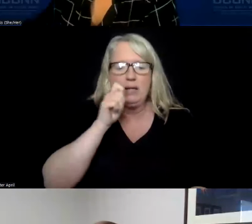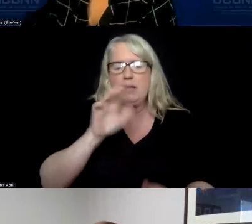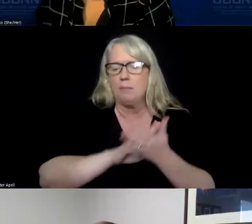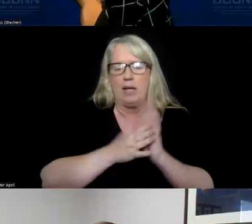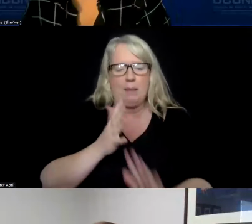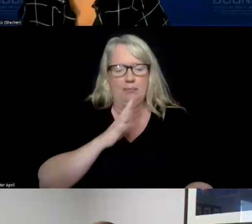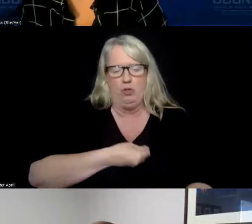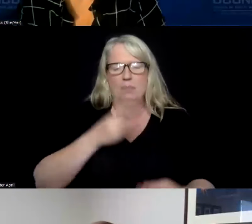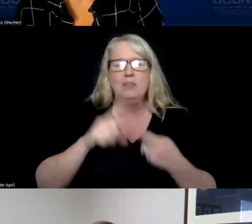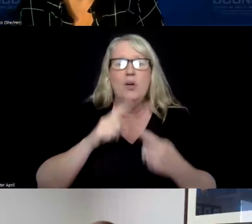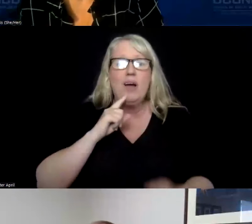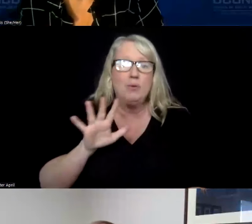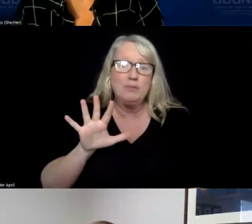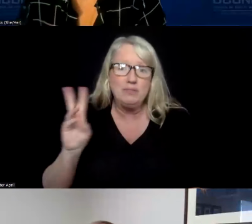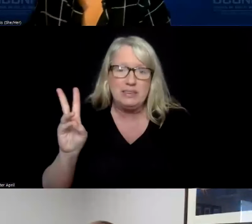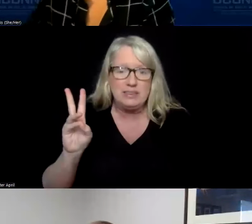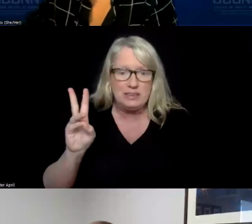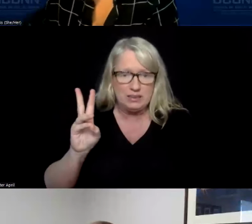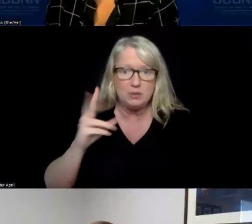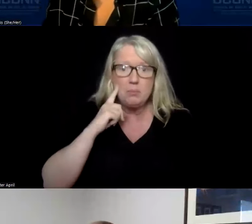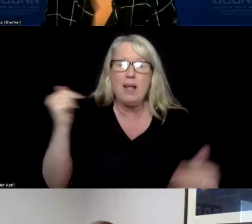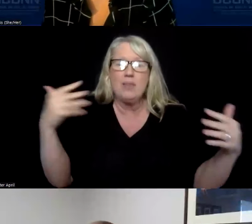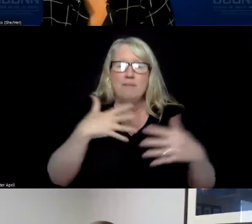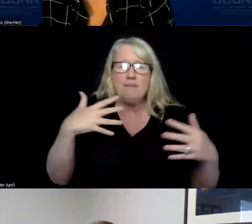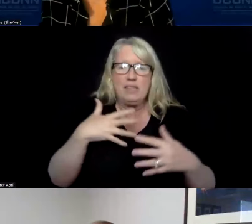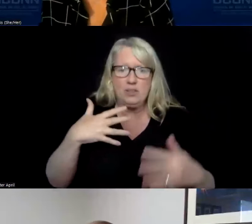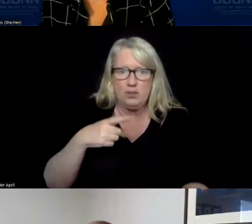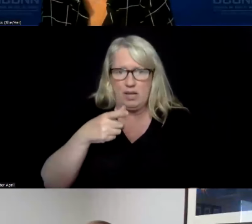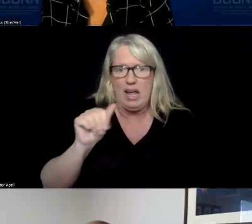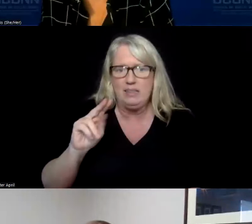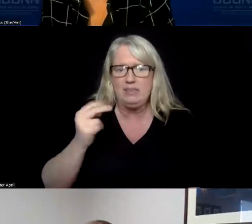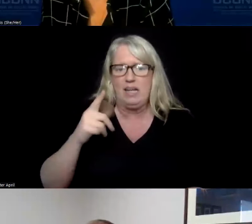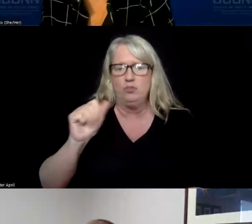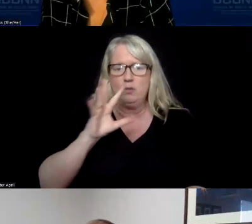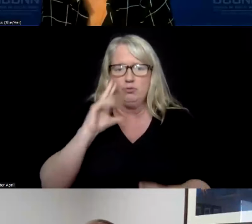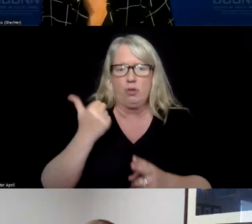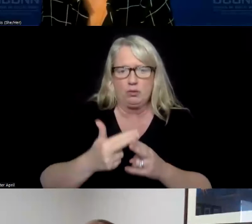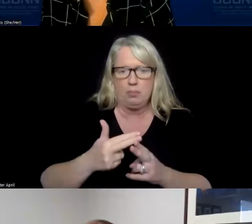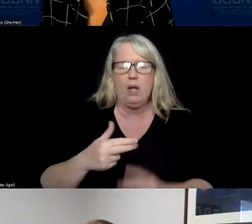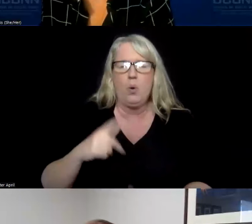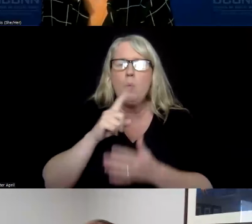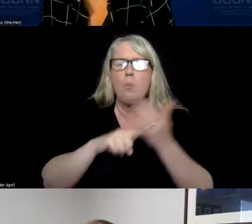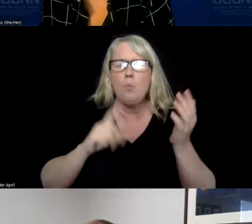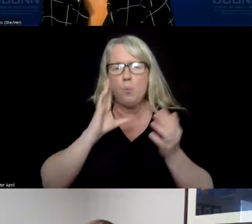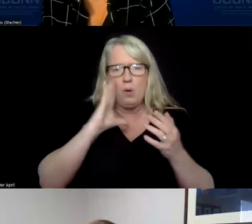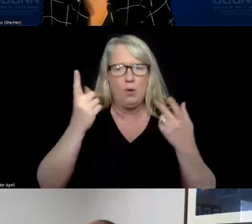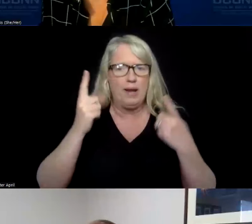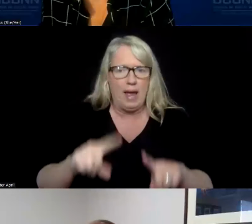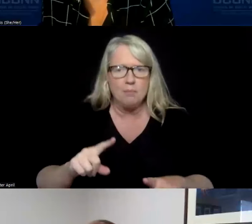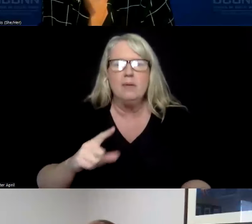I was 56 for the fear, as Angela had talked about, of what would happen. And